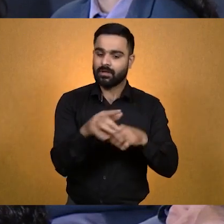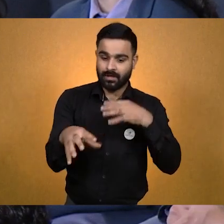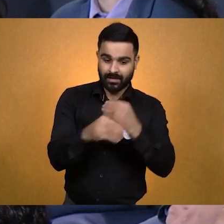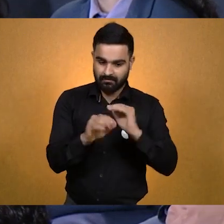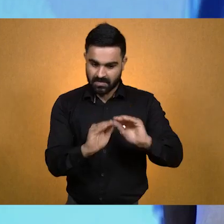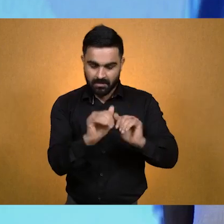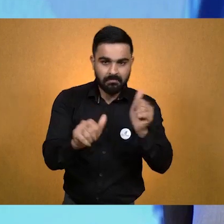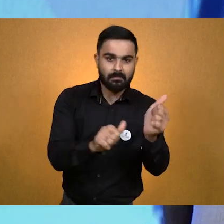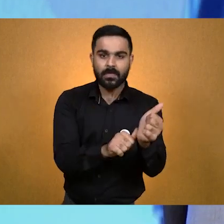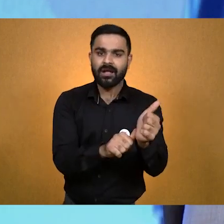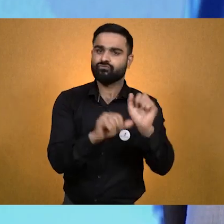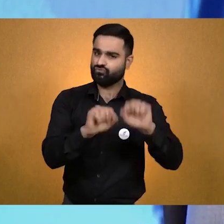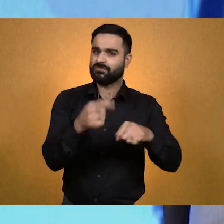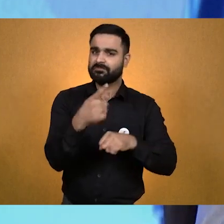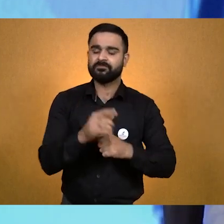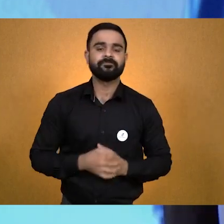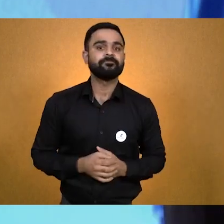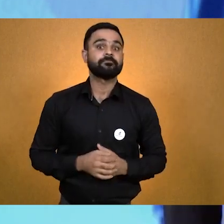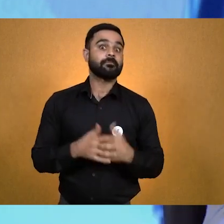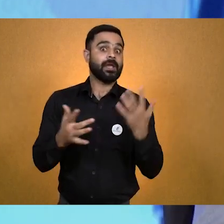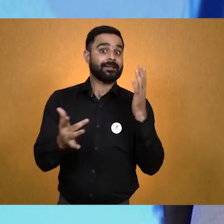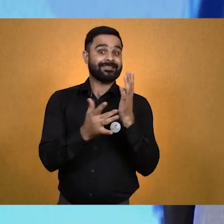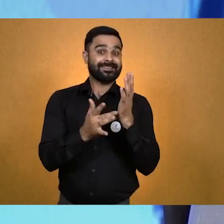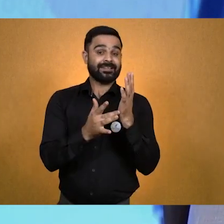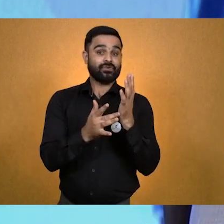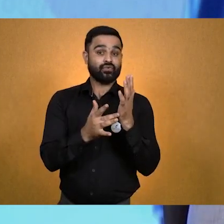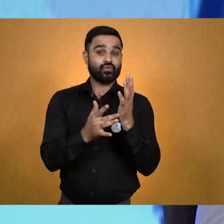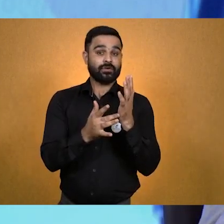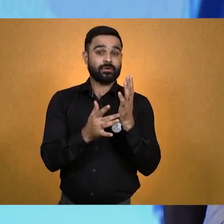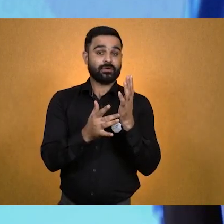additional support. So, yeah. So, technologies are,